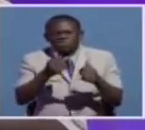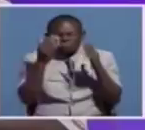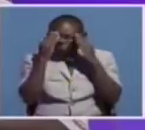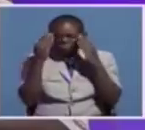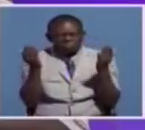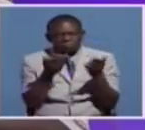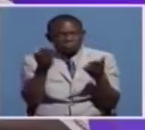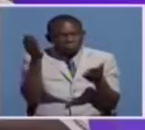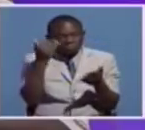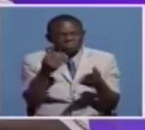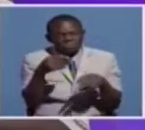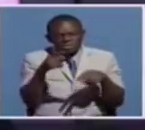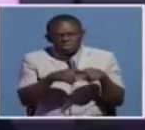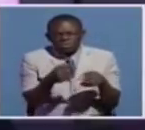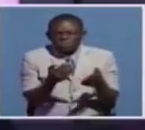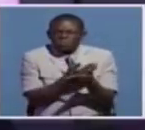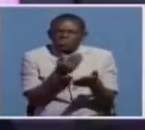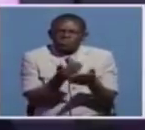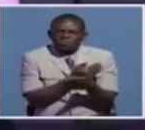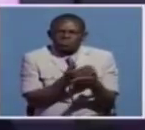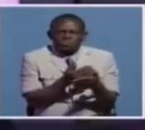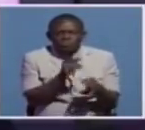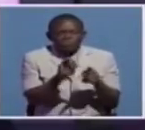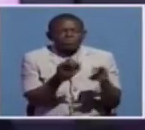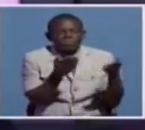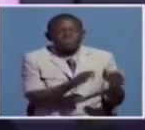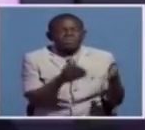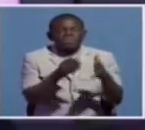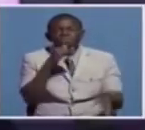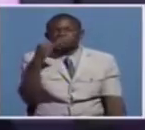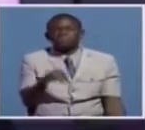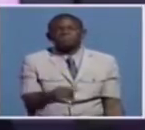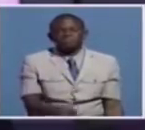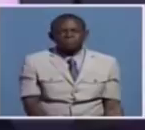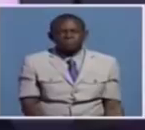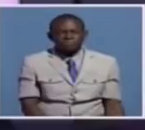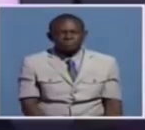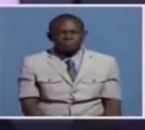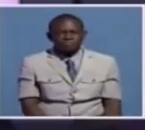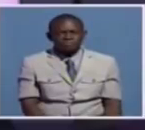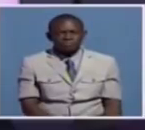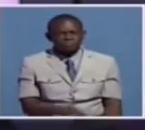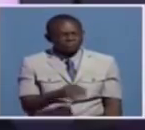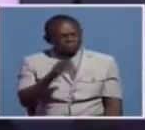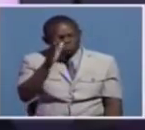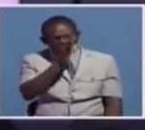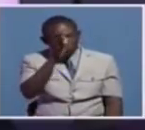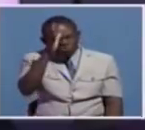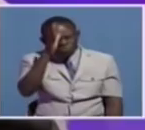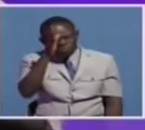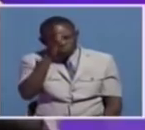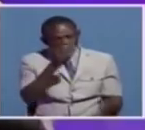Did he consult you as a family? No. Came out. No. What was your reaction as a family? Well, I think